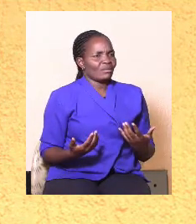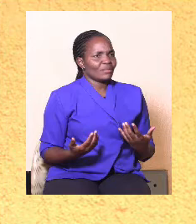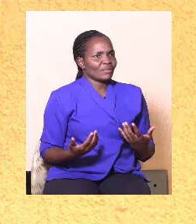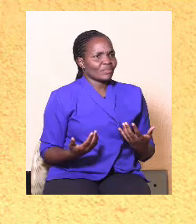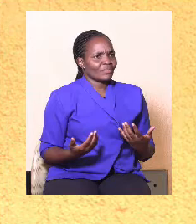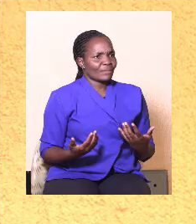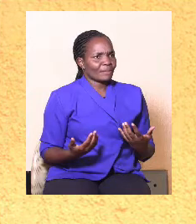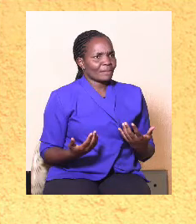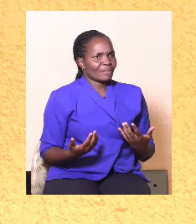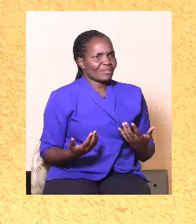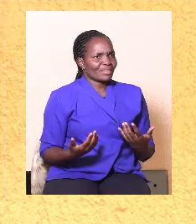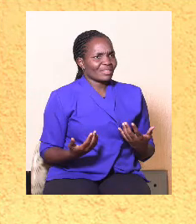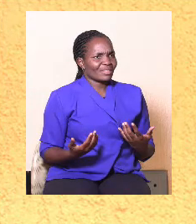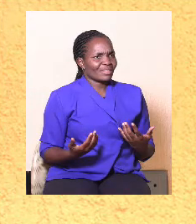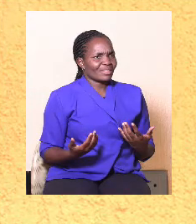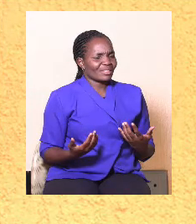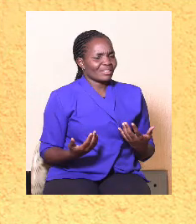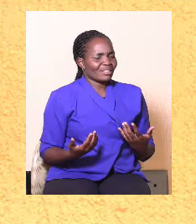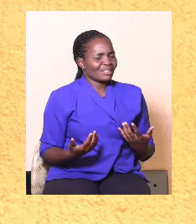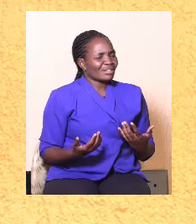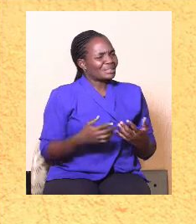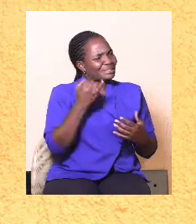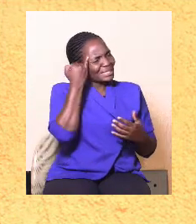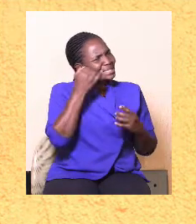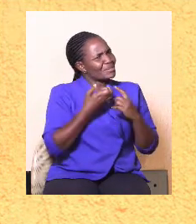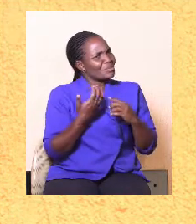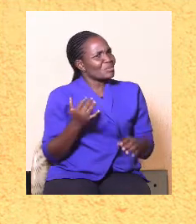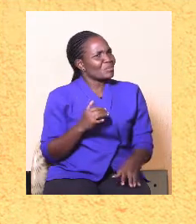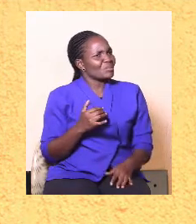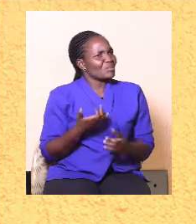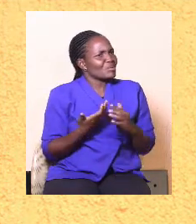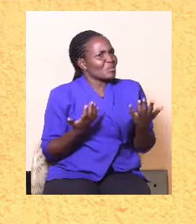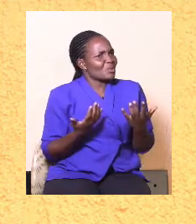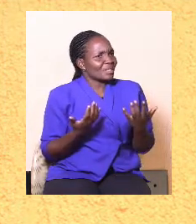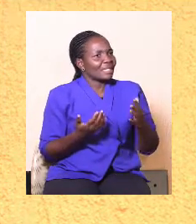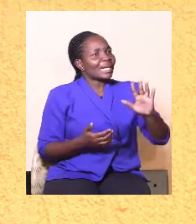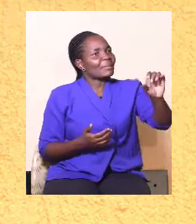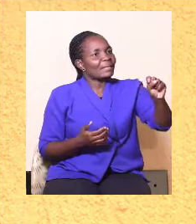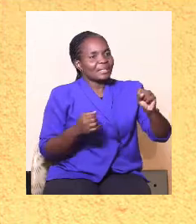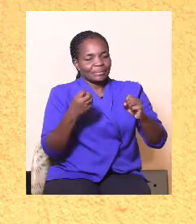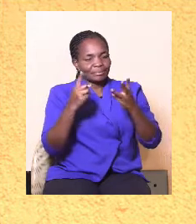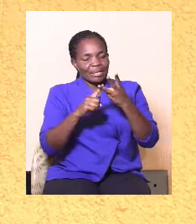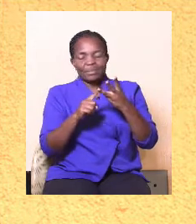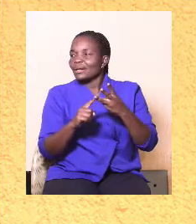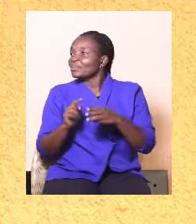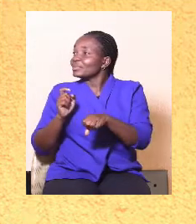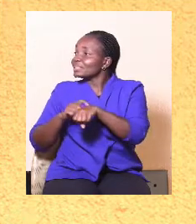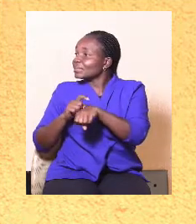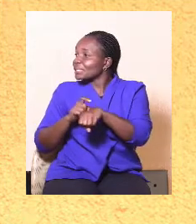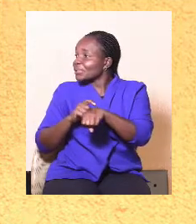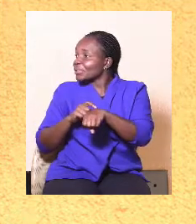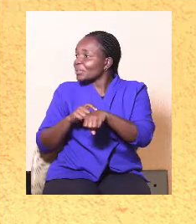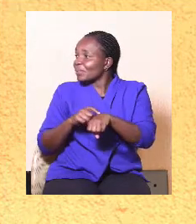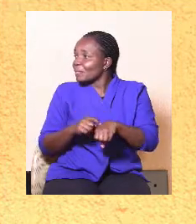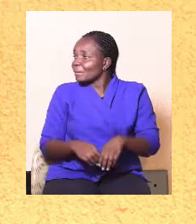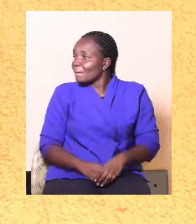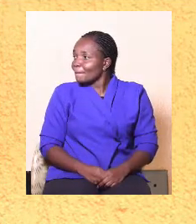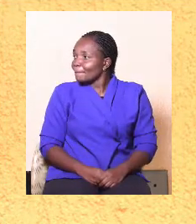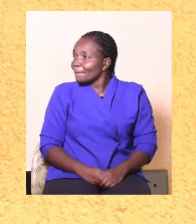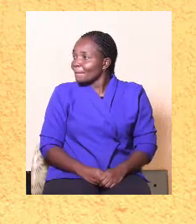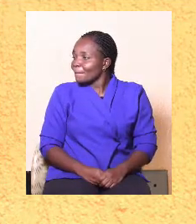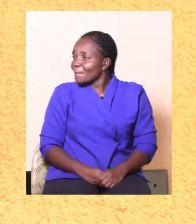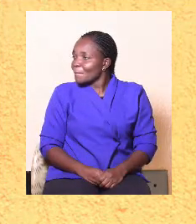this disease, or what? How did you guys arrive at this? Thank you very much. I think the question is very clear. We're running out of time. Yeah, there is an extension to that one. There